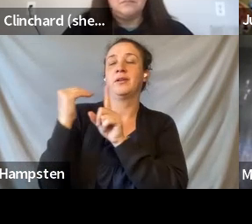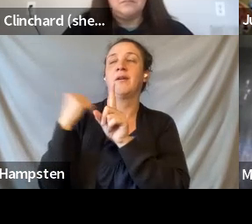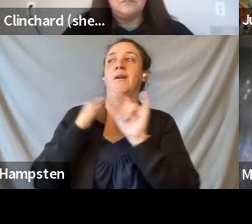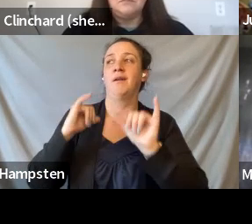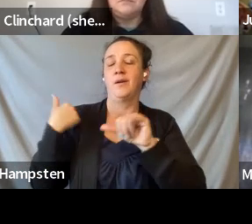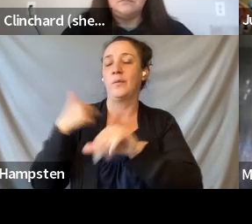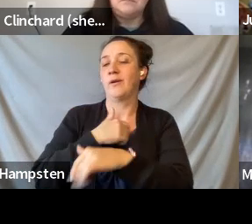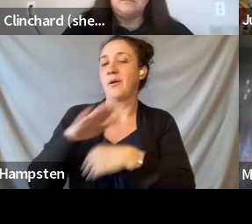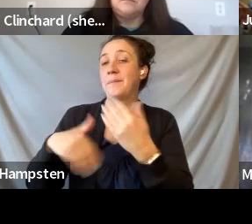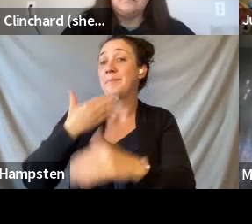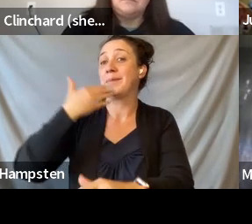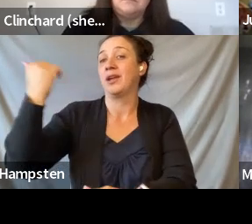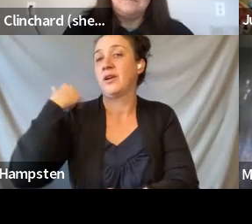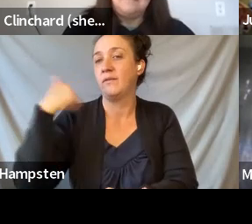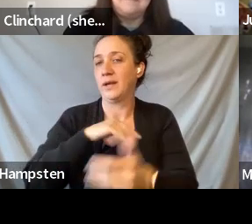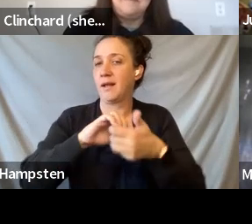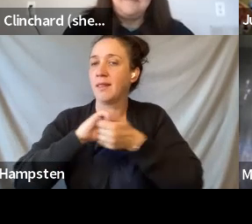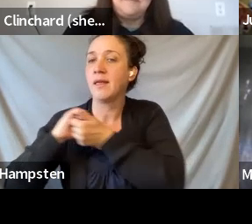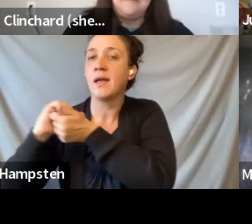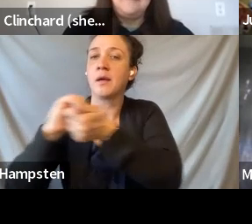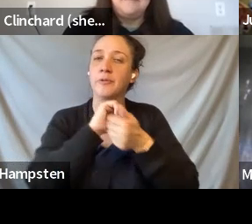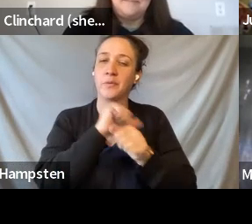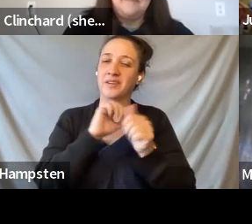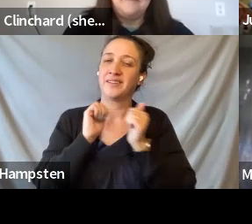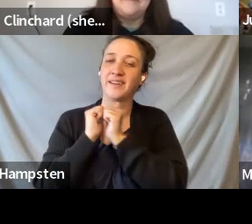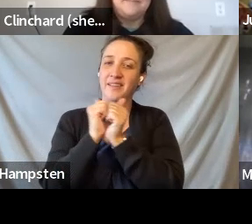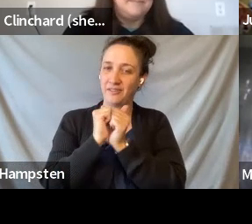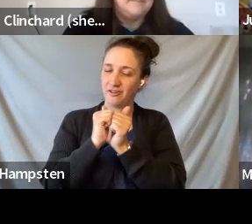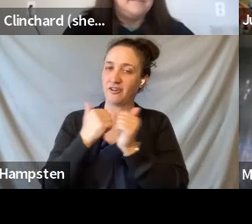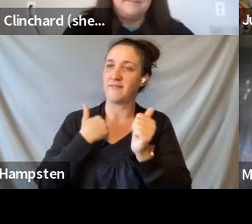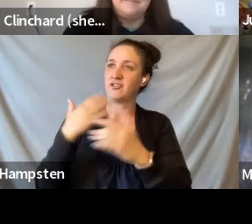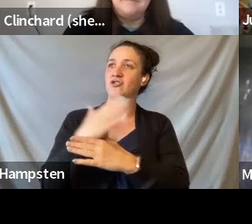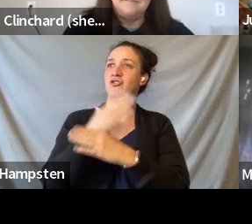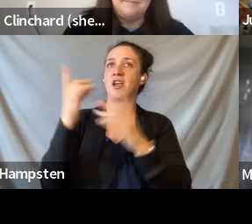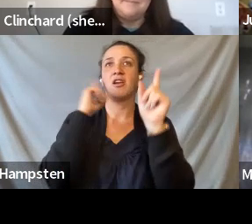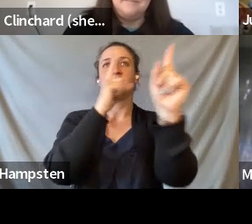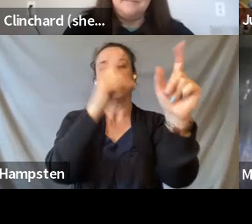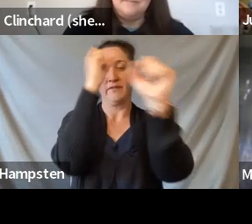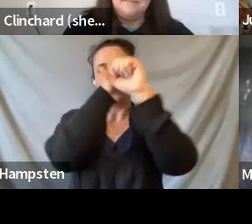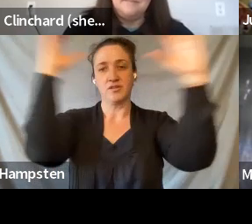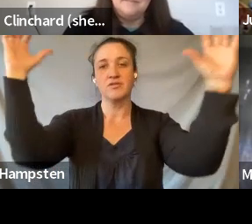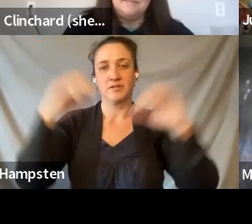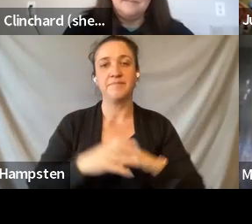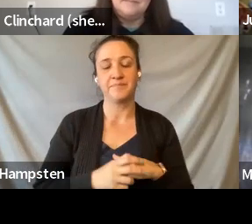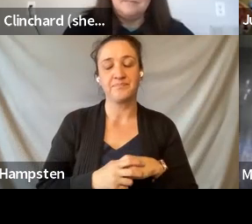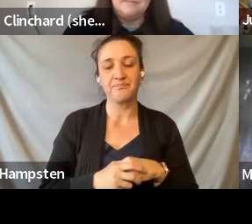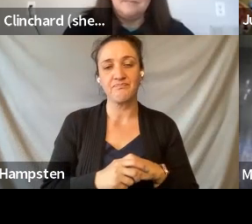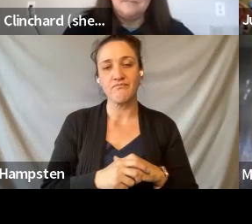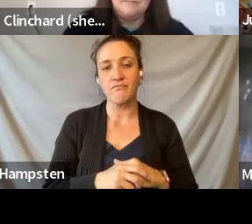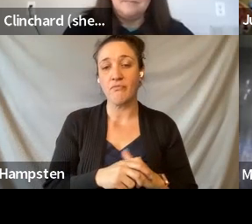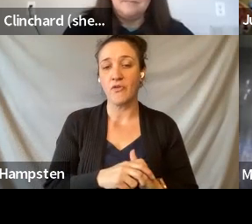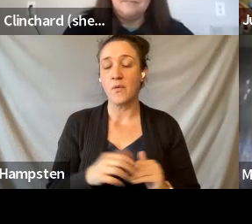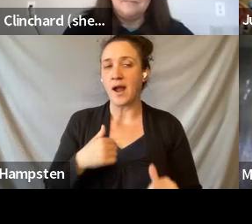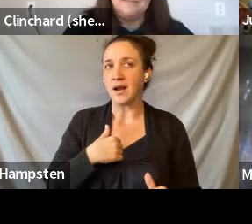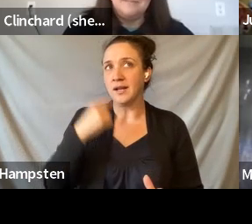all collaborating and working together and kind of having this shared vision. And so I think I'm